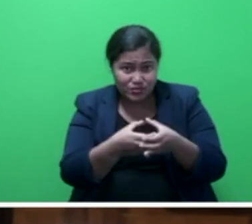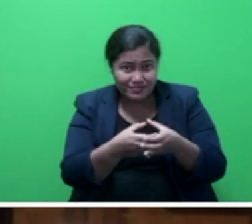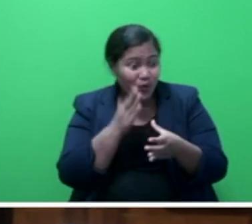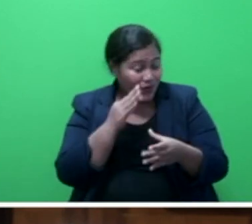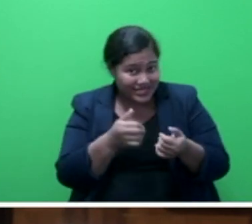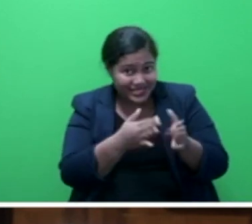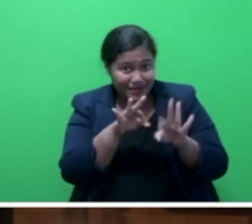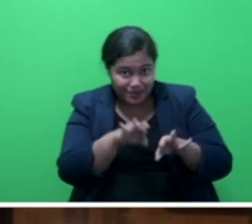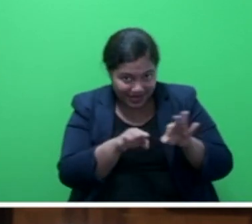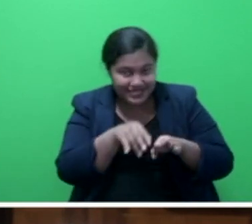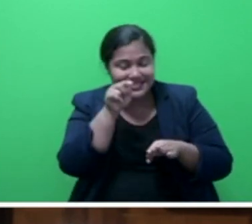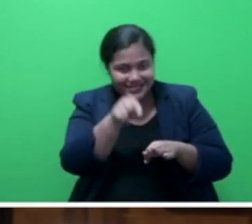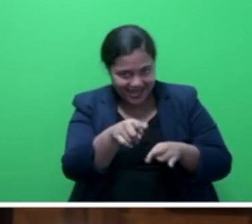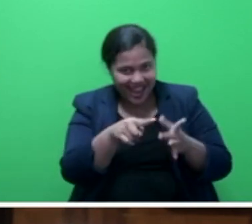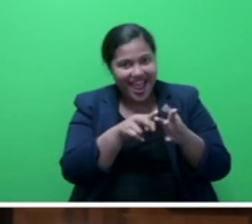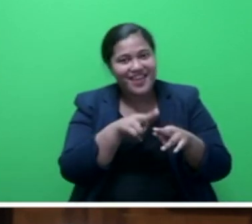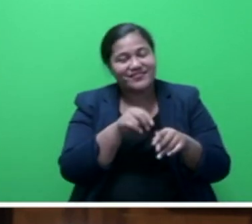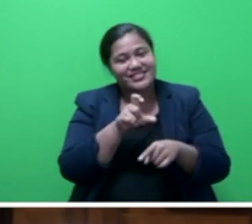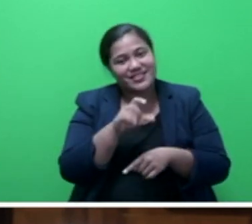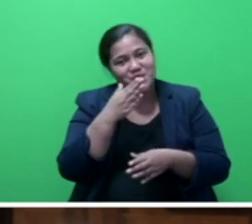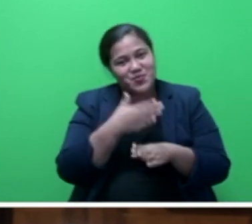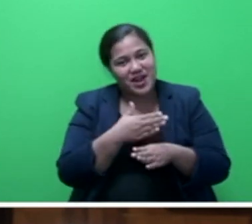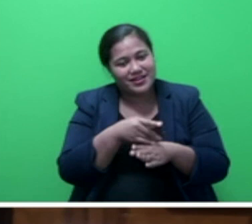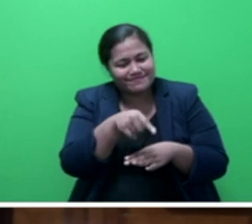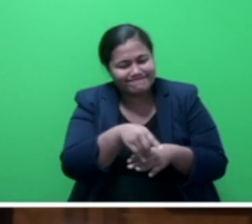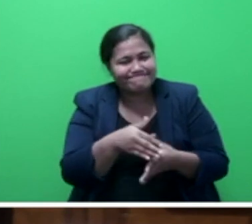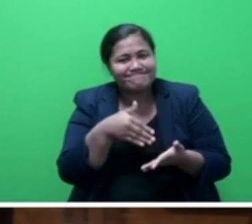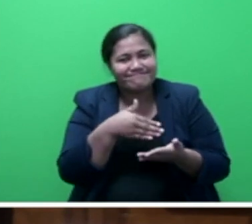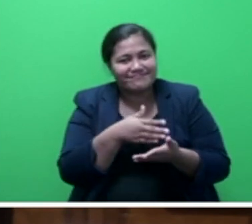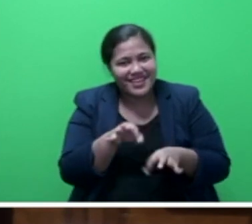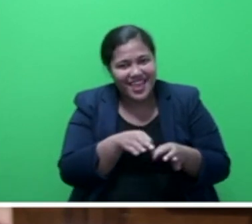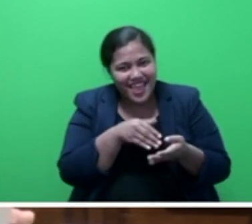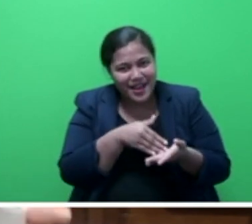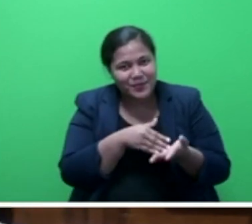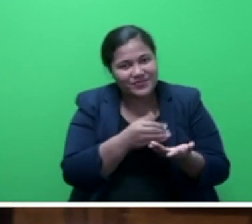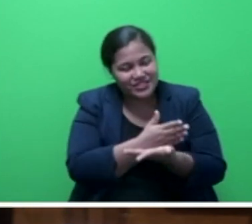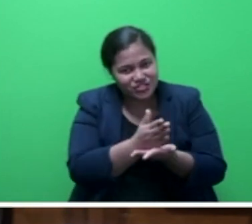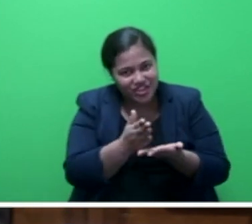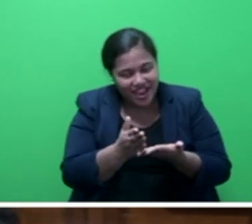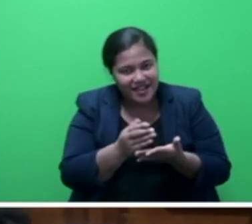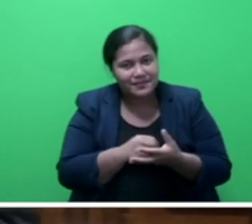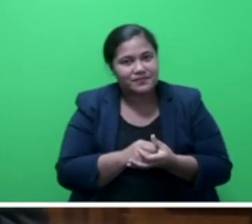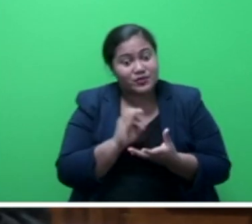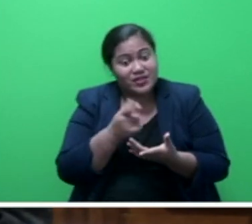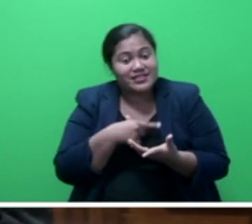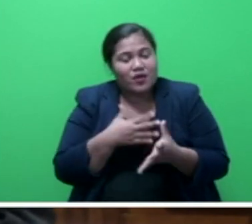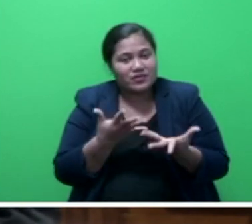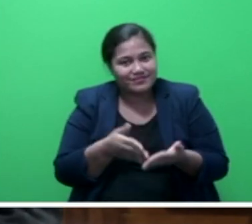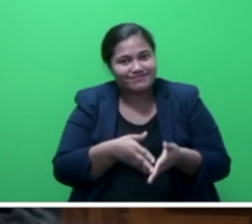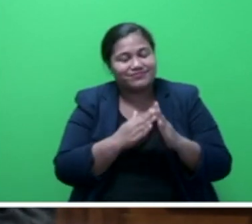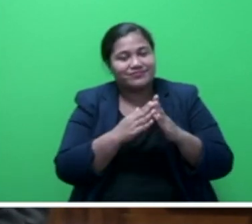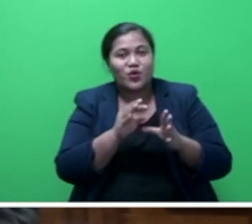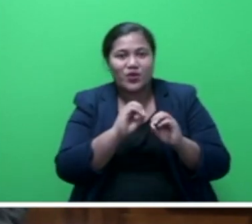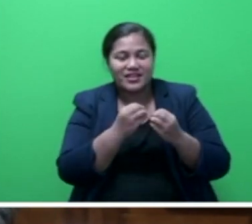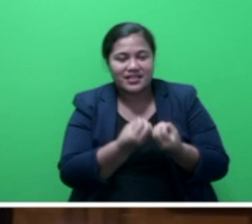IFC actually participated in that. They actually held some shares in it. And that's what they normally do to prop up organizations. So that,